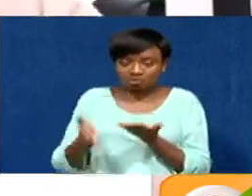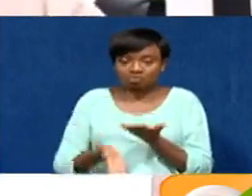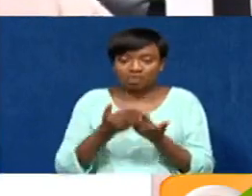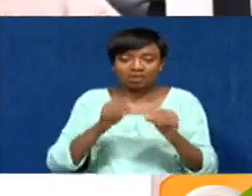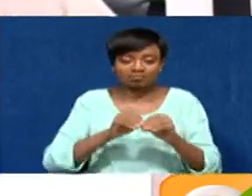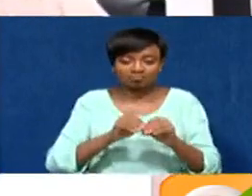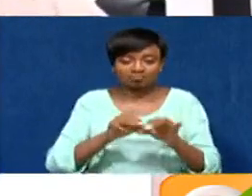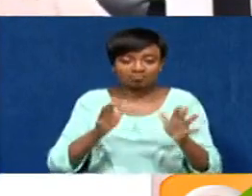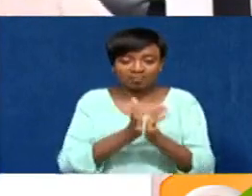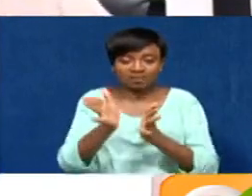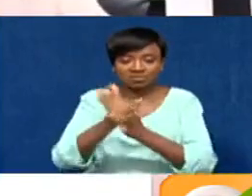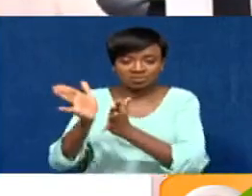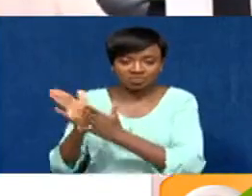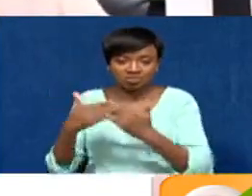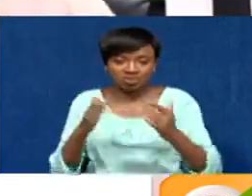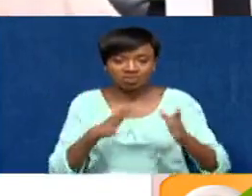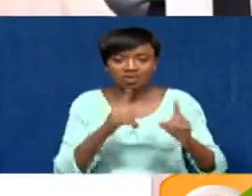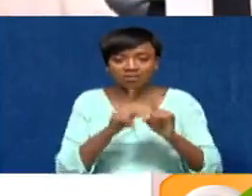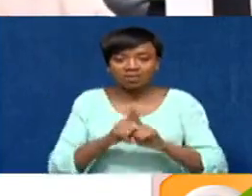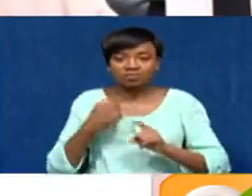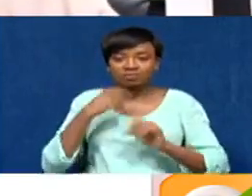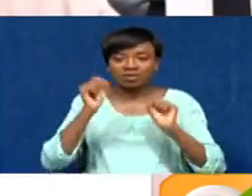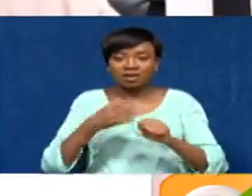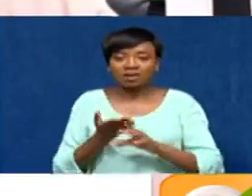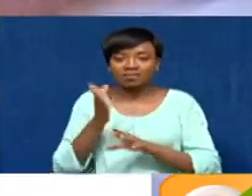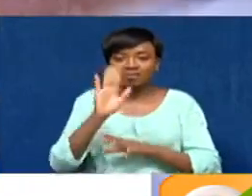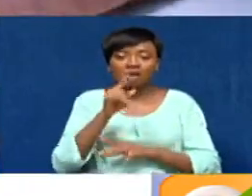I still have the courage to come back tomorrow and, you know,